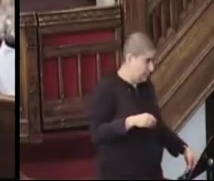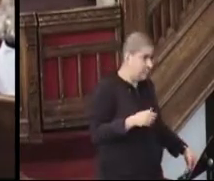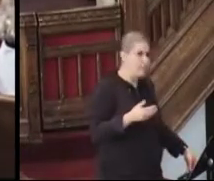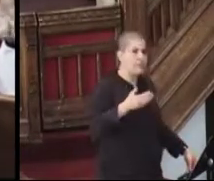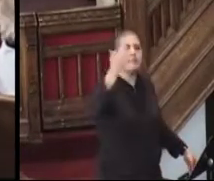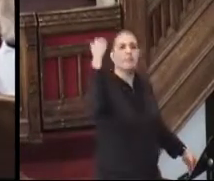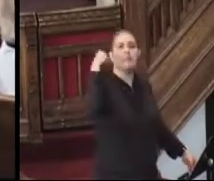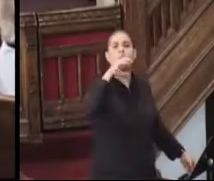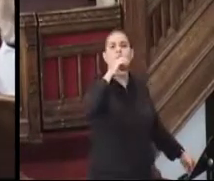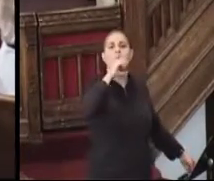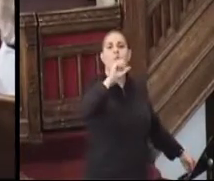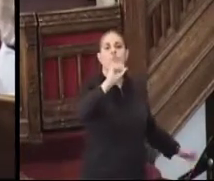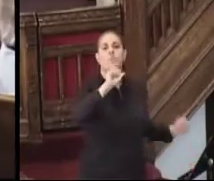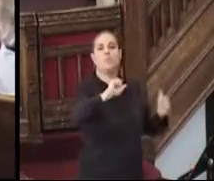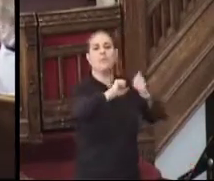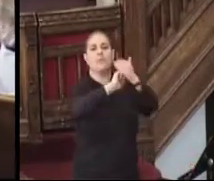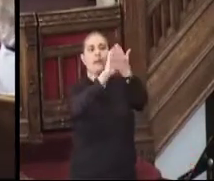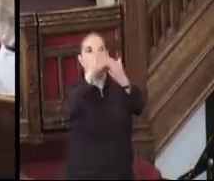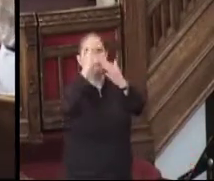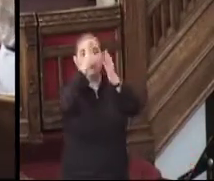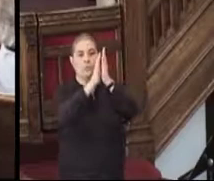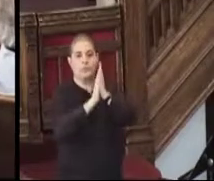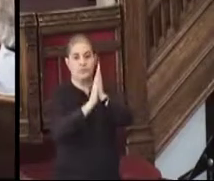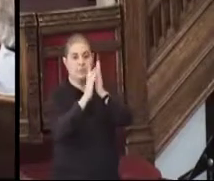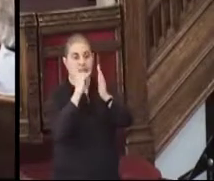own ways of worshiping, their old music.